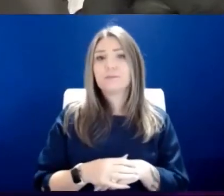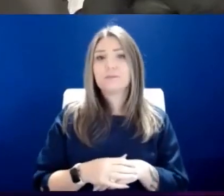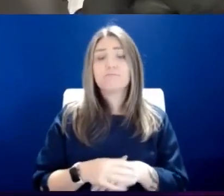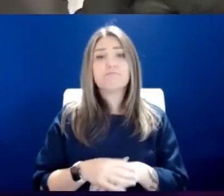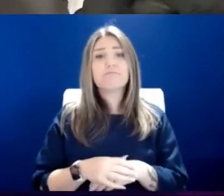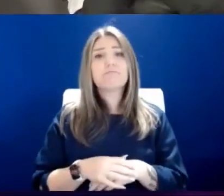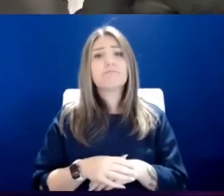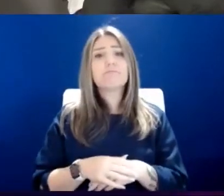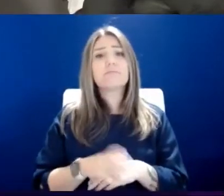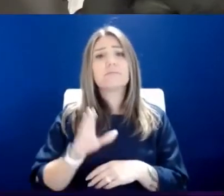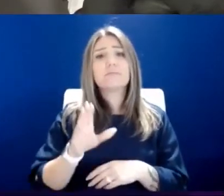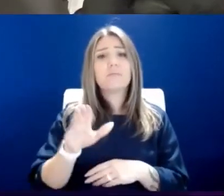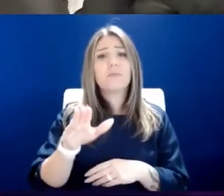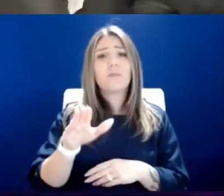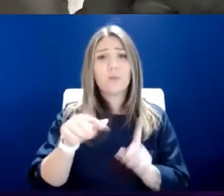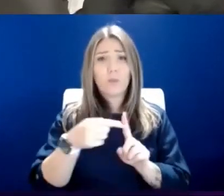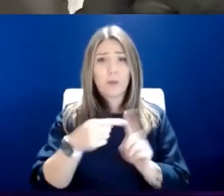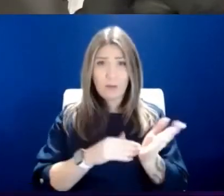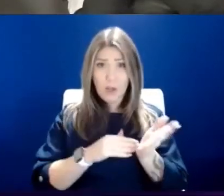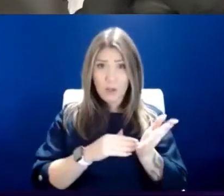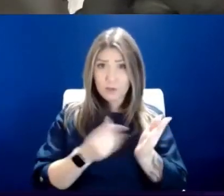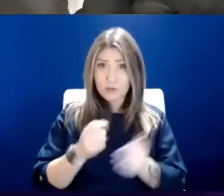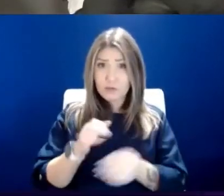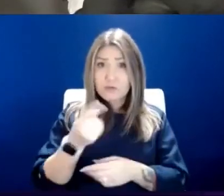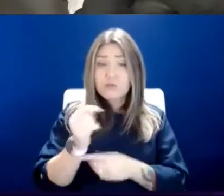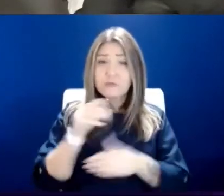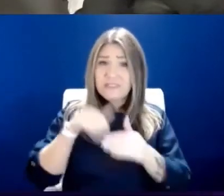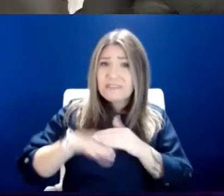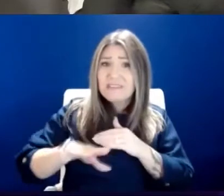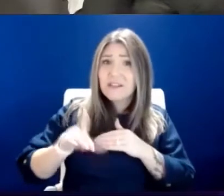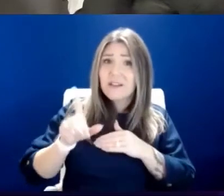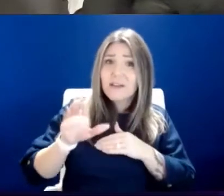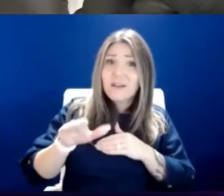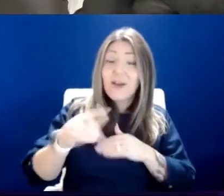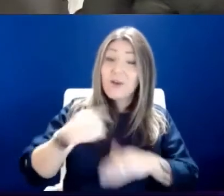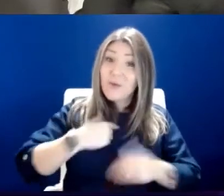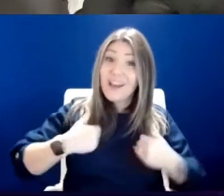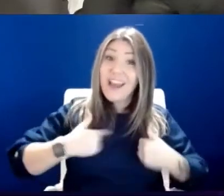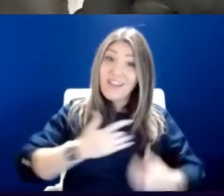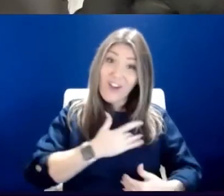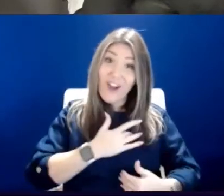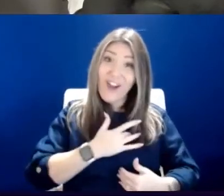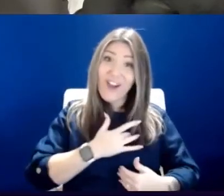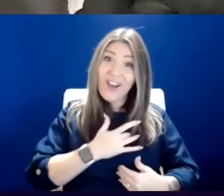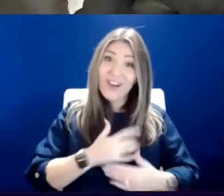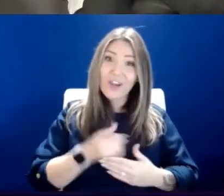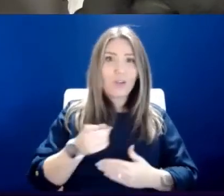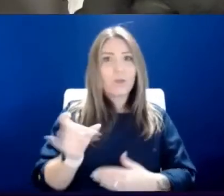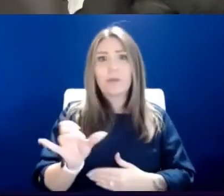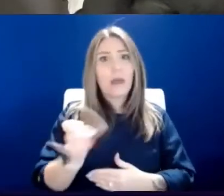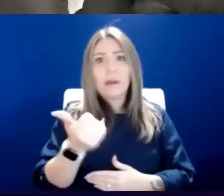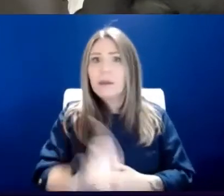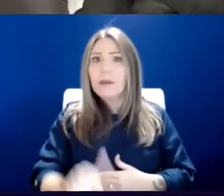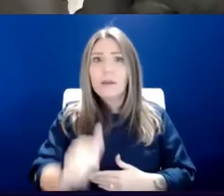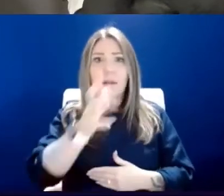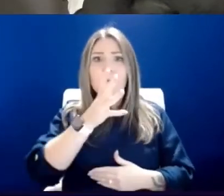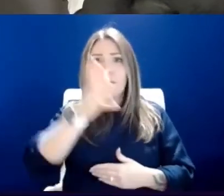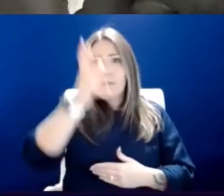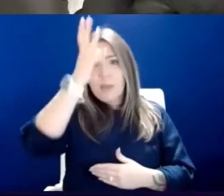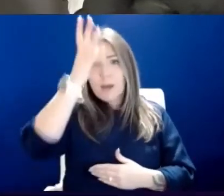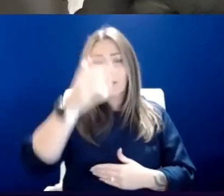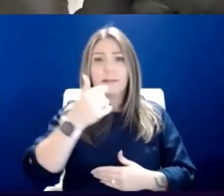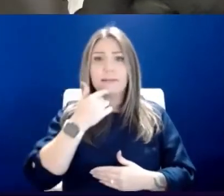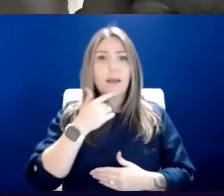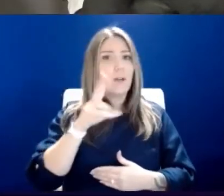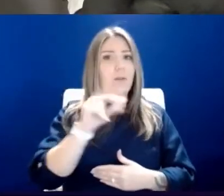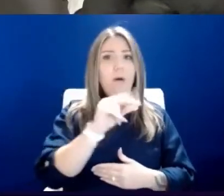Dr. Gupta comes into the room and tells you we have a heart, you, like any parent, said, give it to my son.